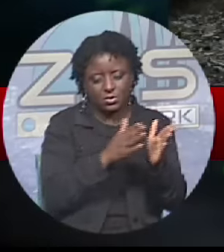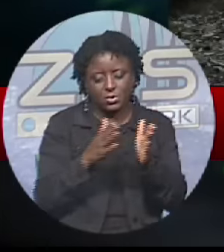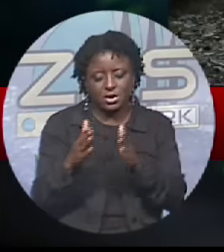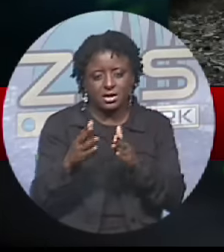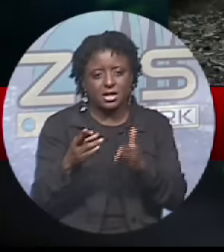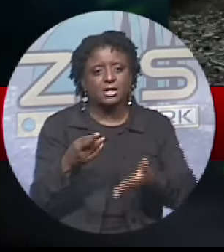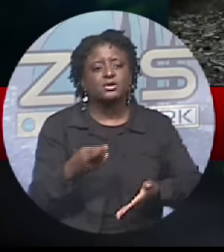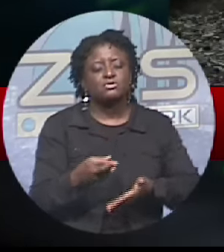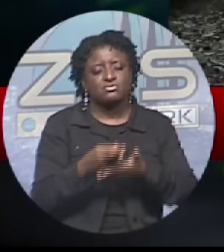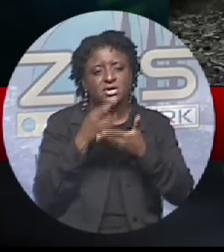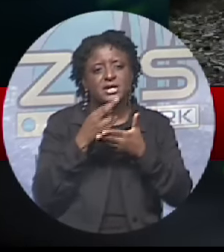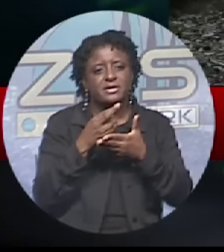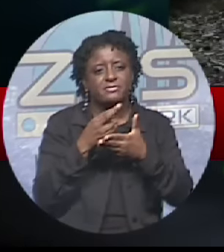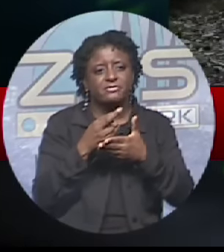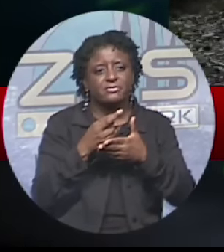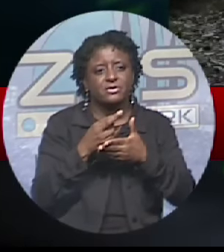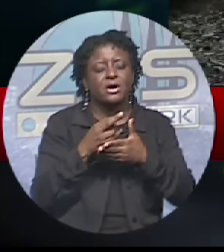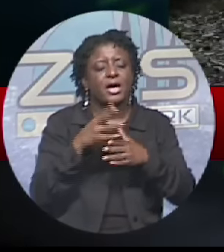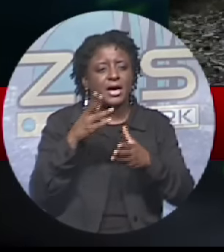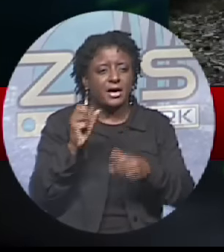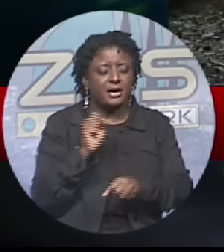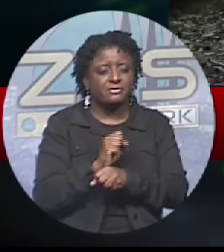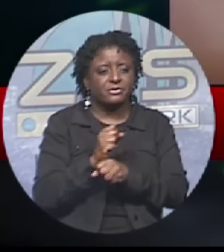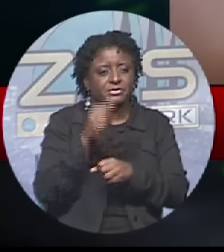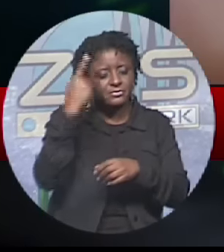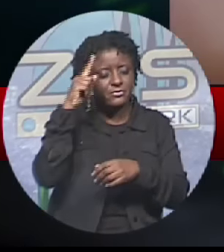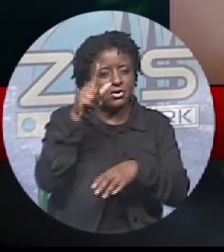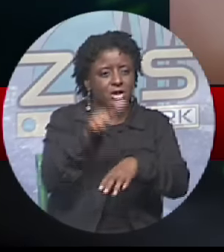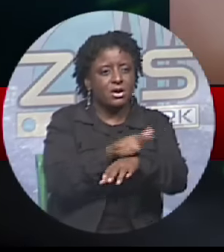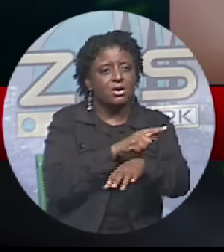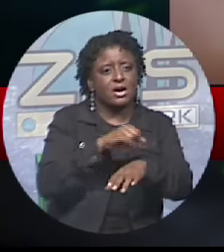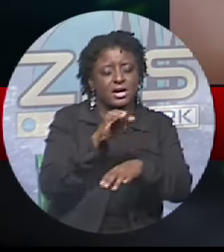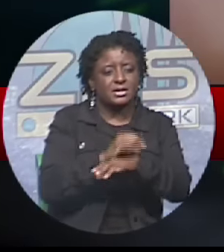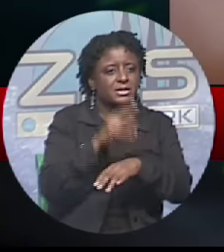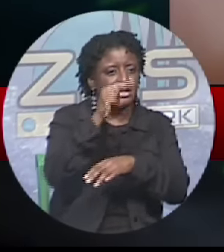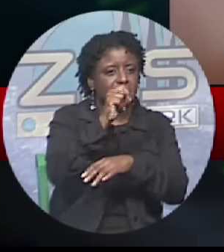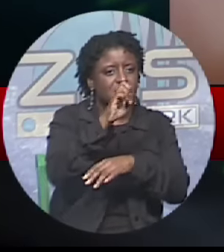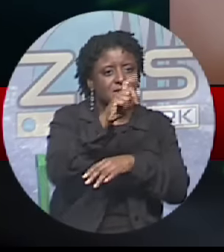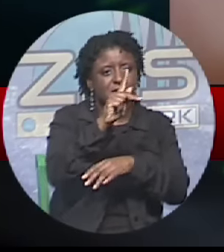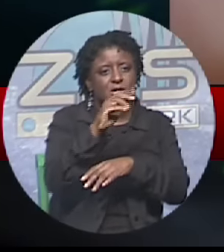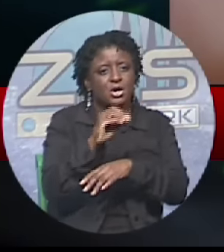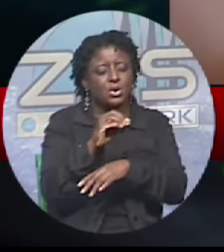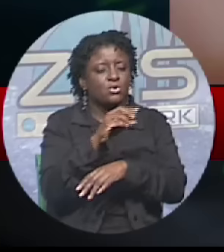Island. However, Central Grand Bahama MP Nico Grant spoke on her behalf.